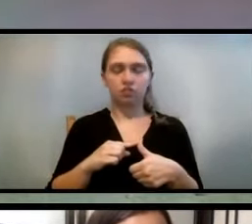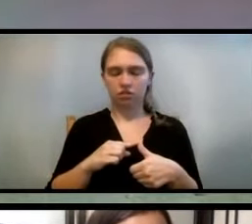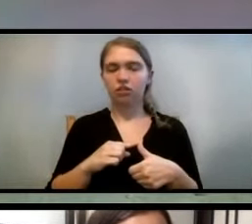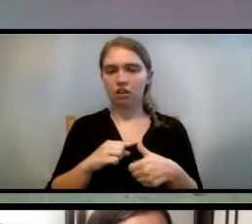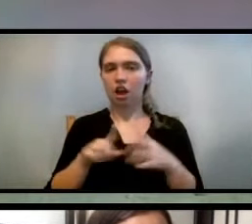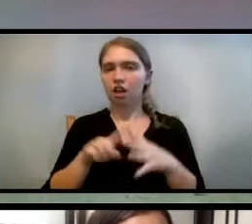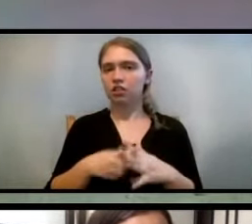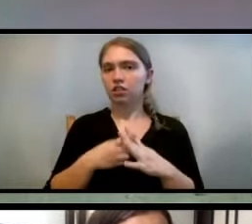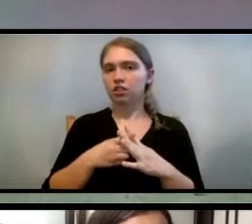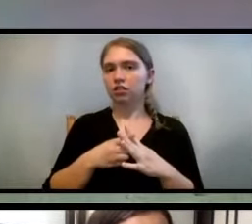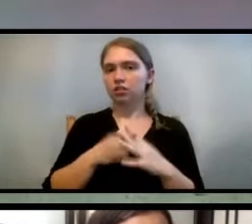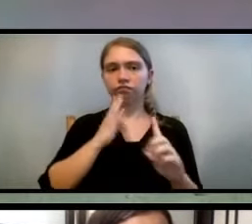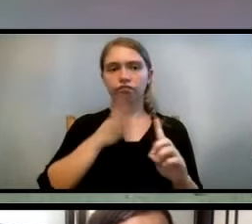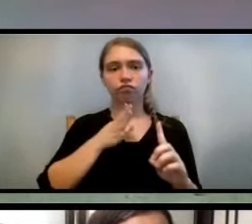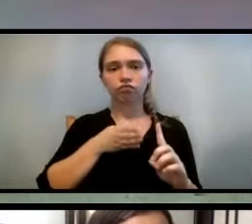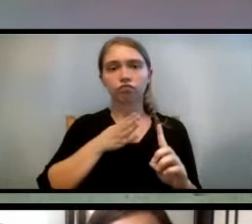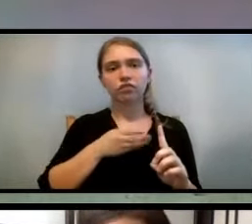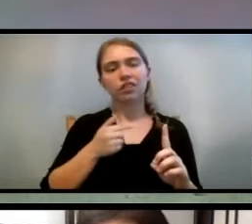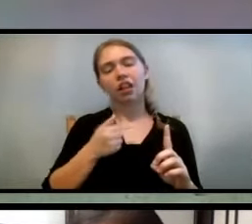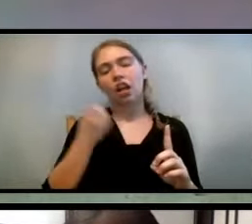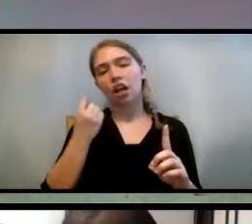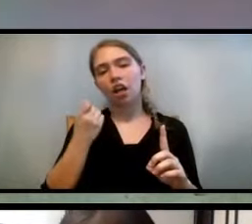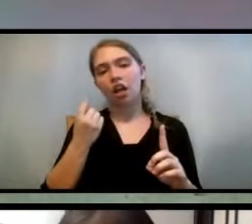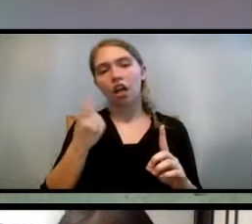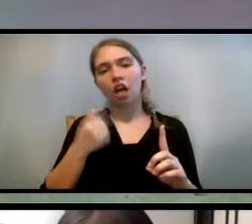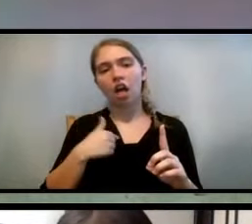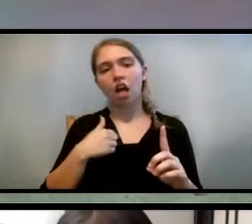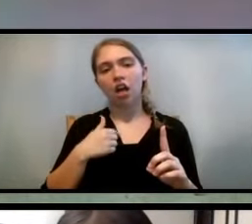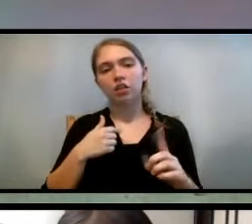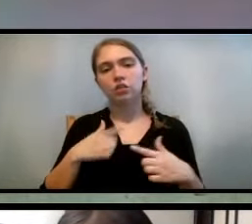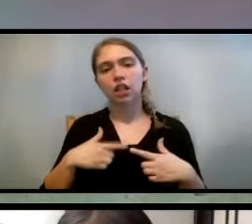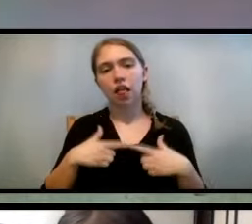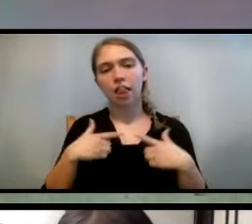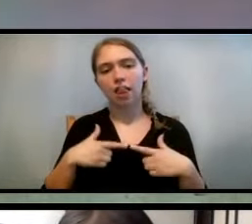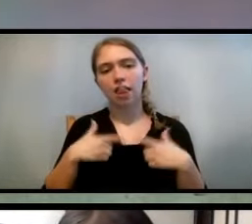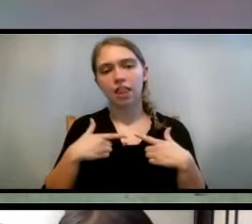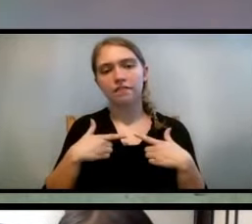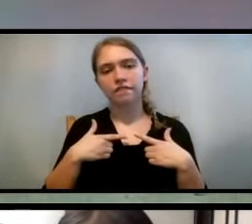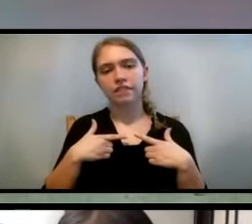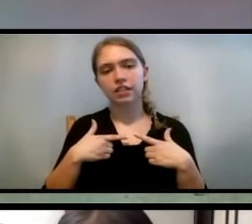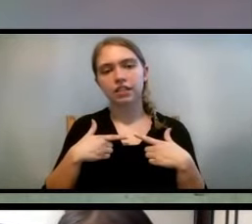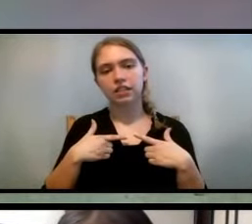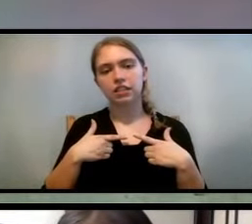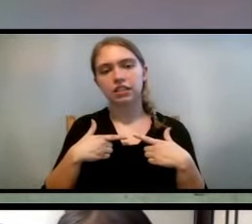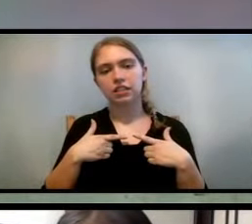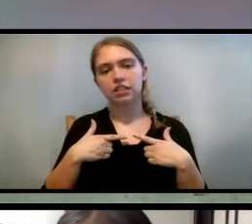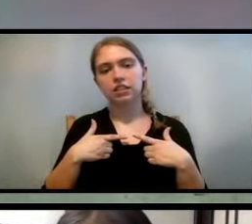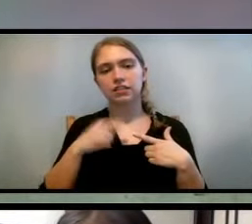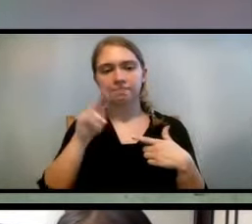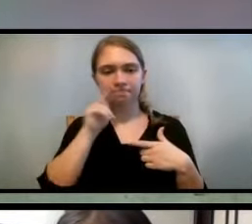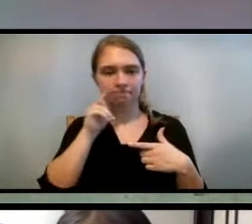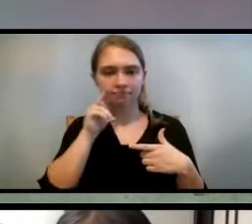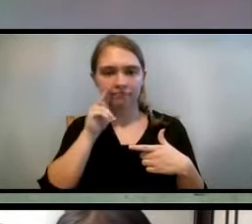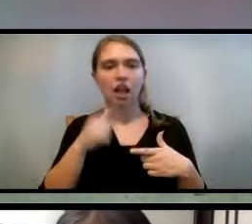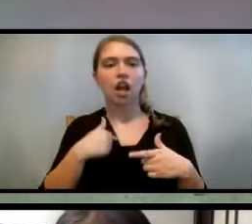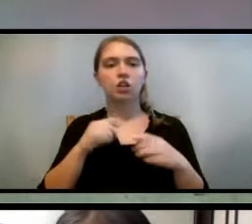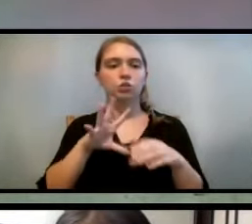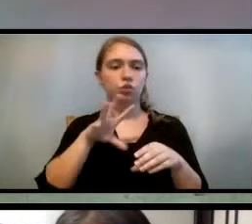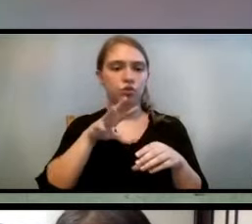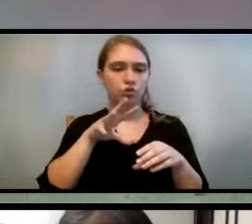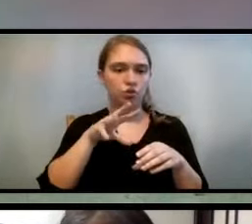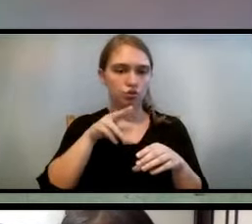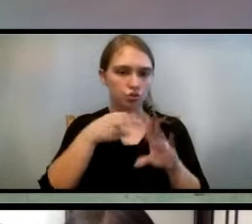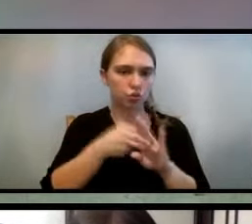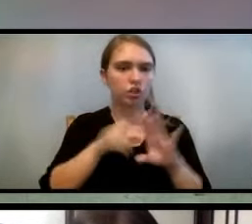attending I was living in Abuja at the time. I started attending a group of, you know, Abuja writers, and they